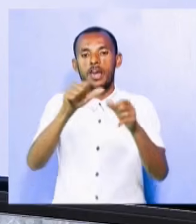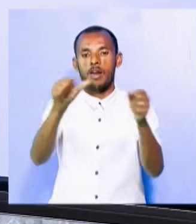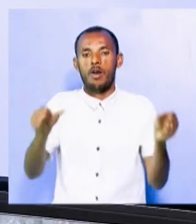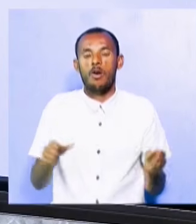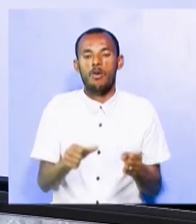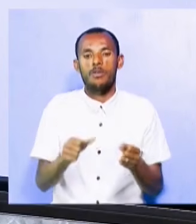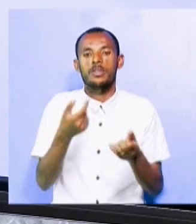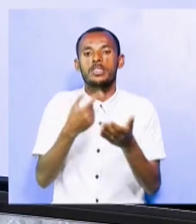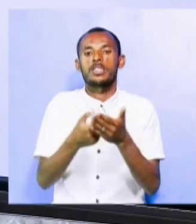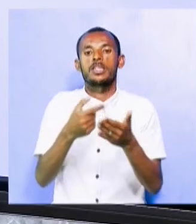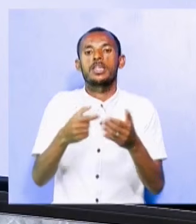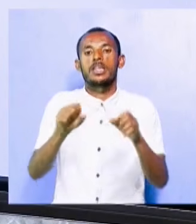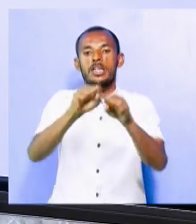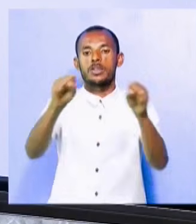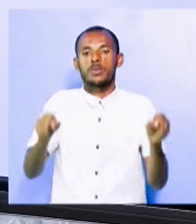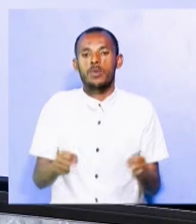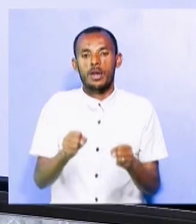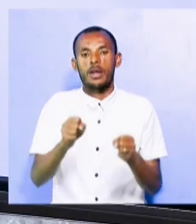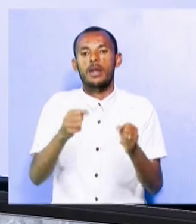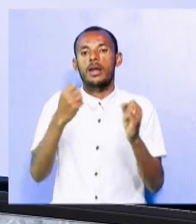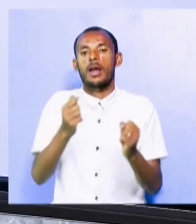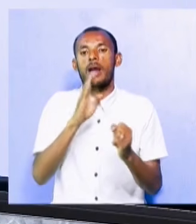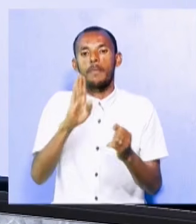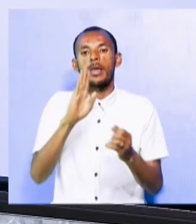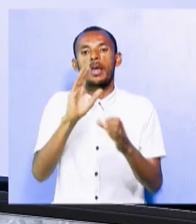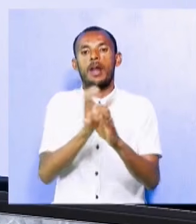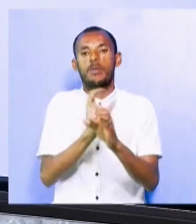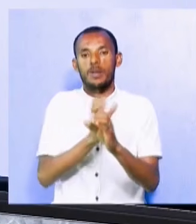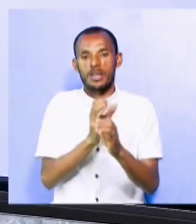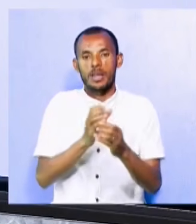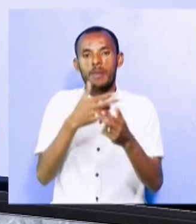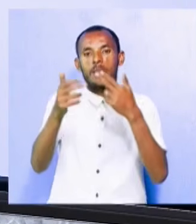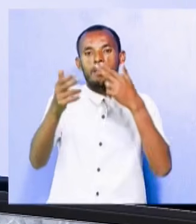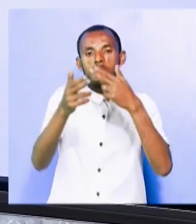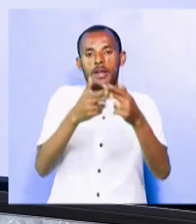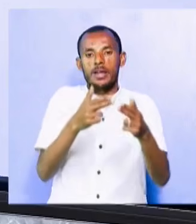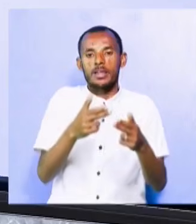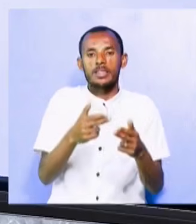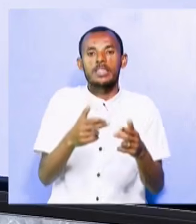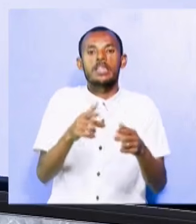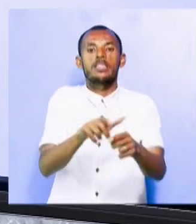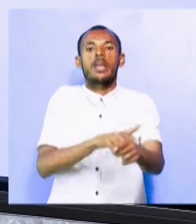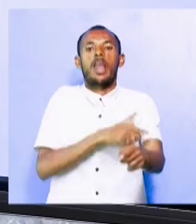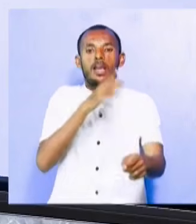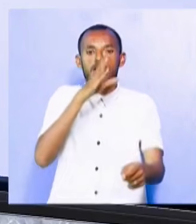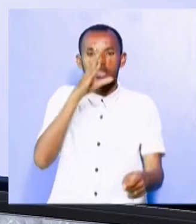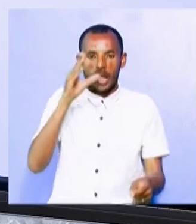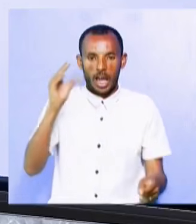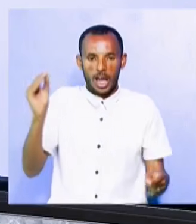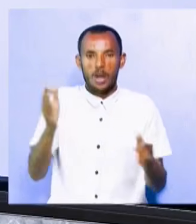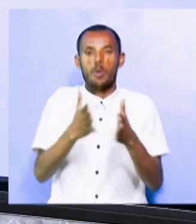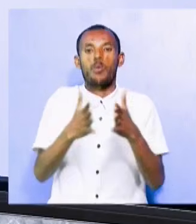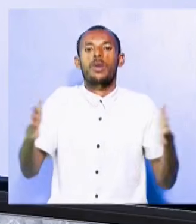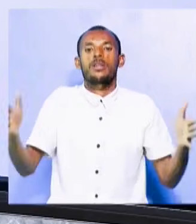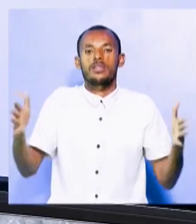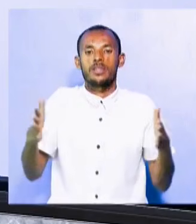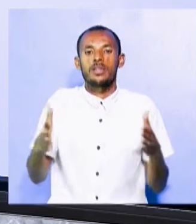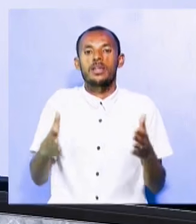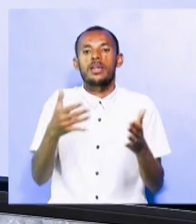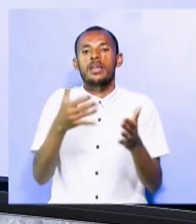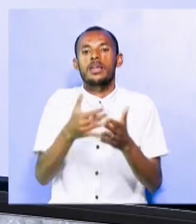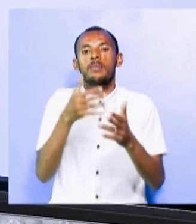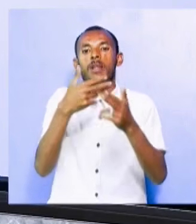be calculated by multiplying the lengths and the weights. That means you multiply side by